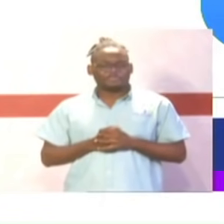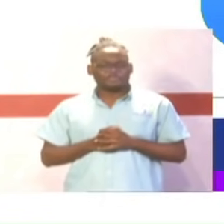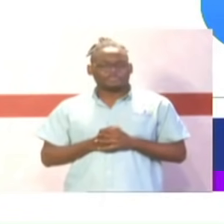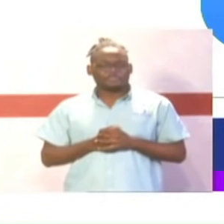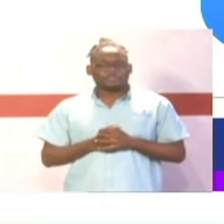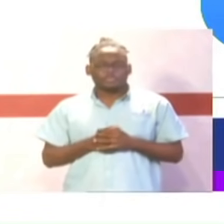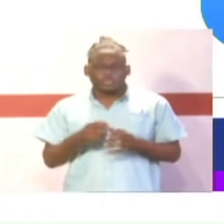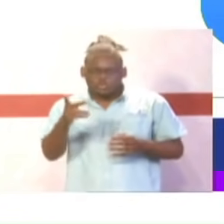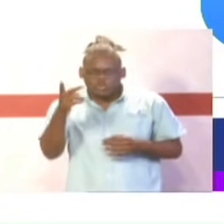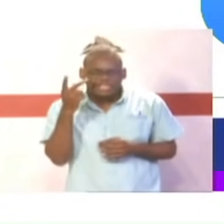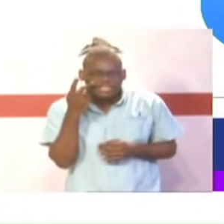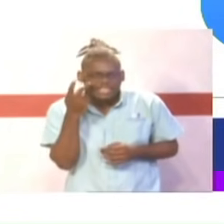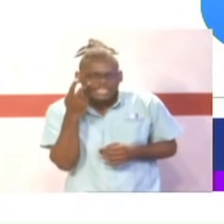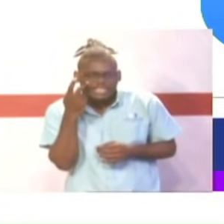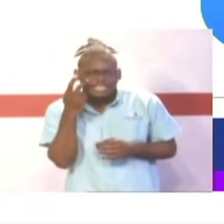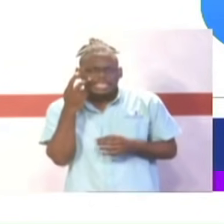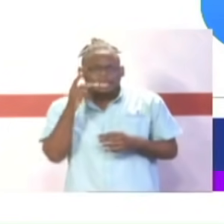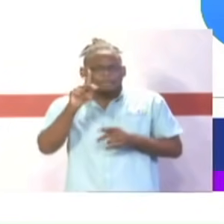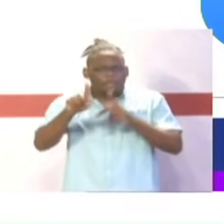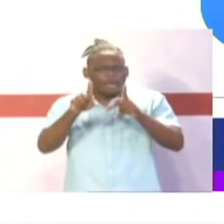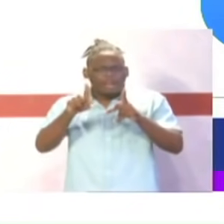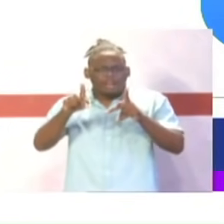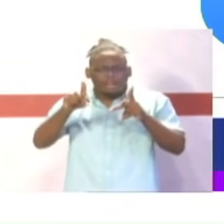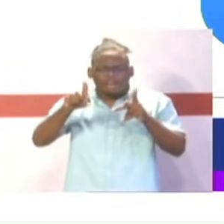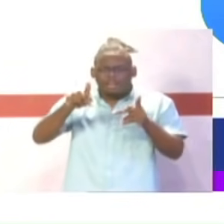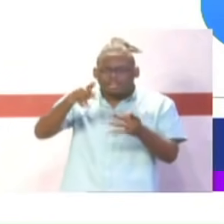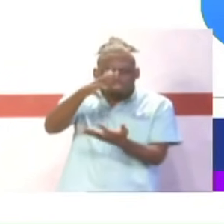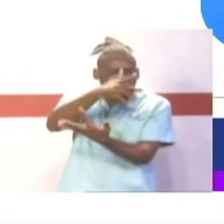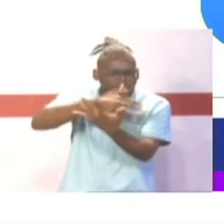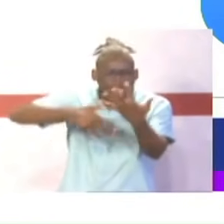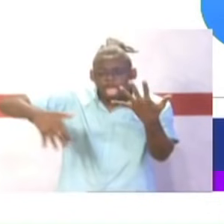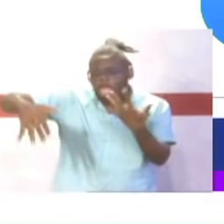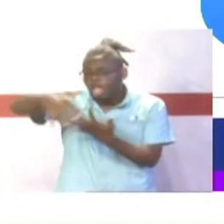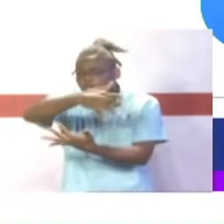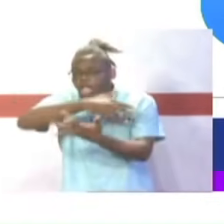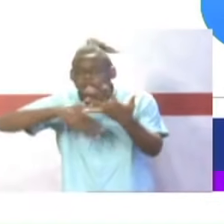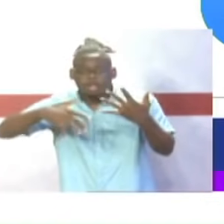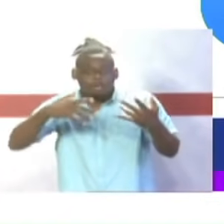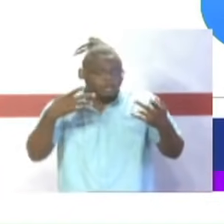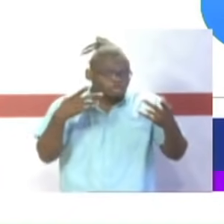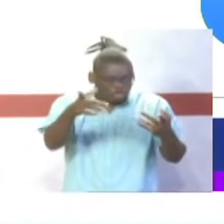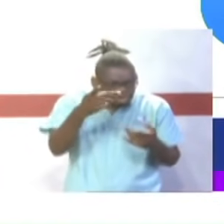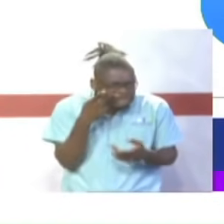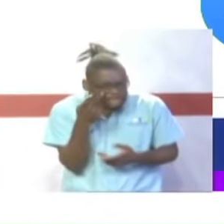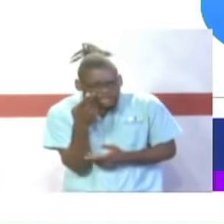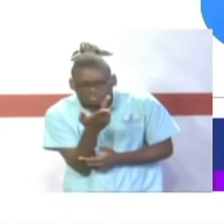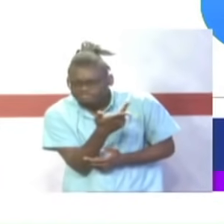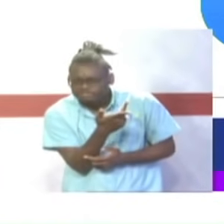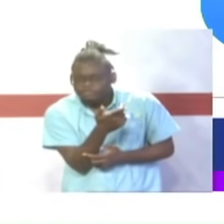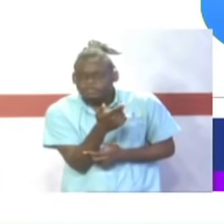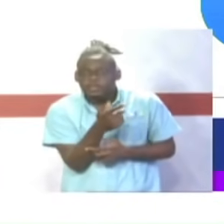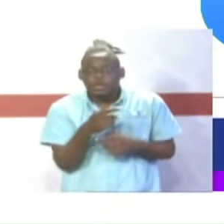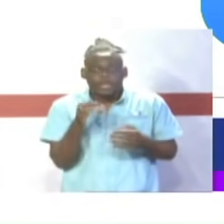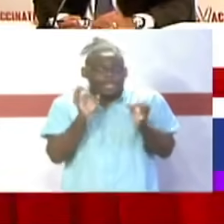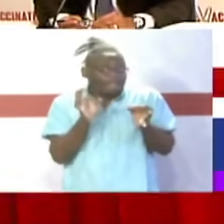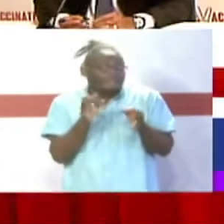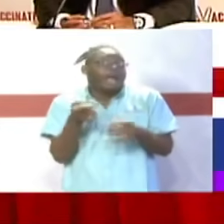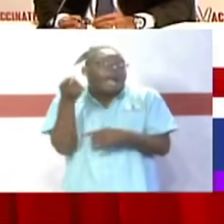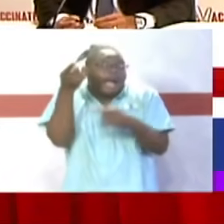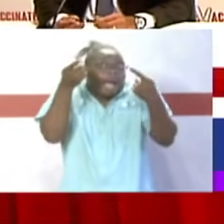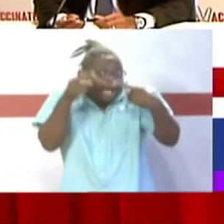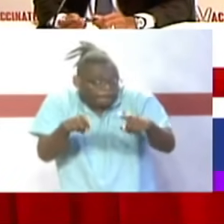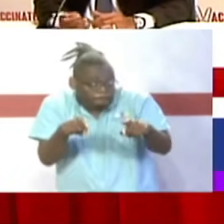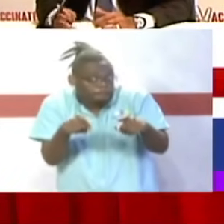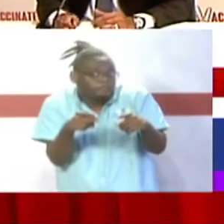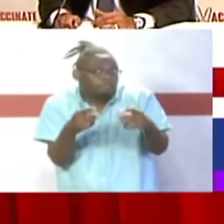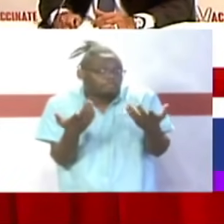overcrowding, how is the ministry going to monitor and regulate what's happening there? Thank you